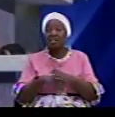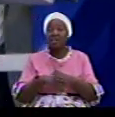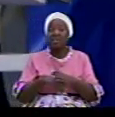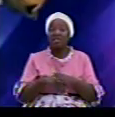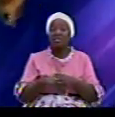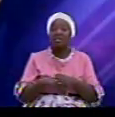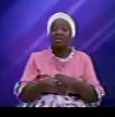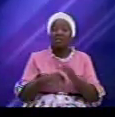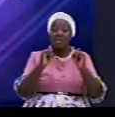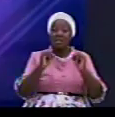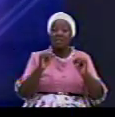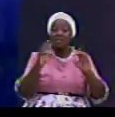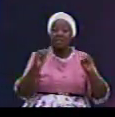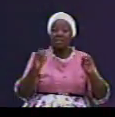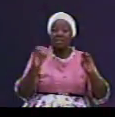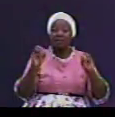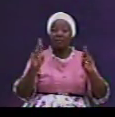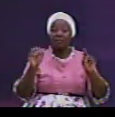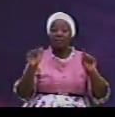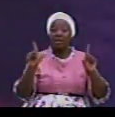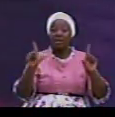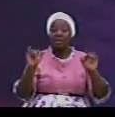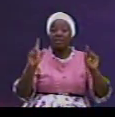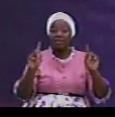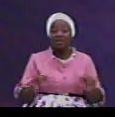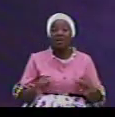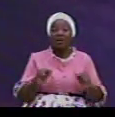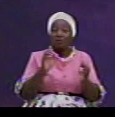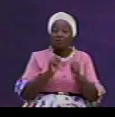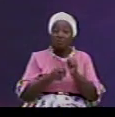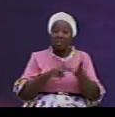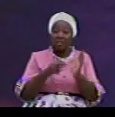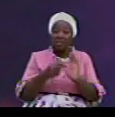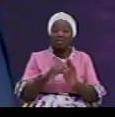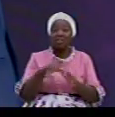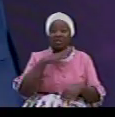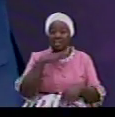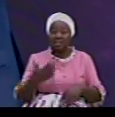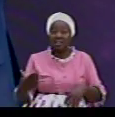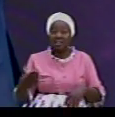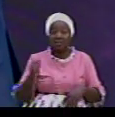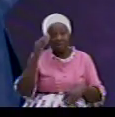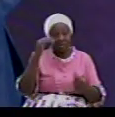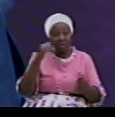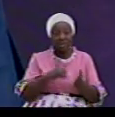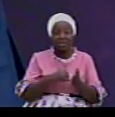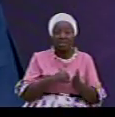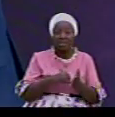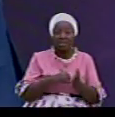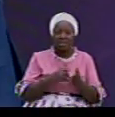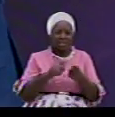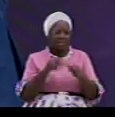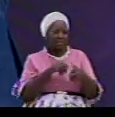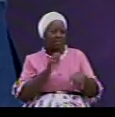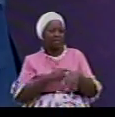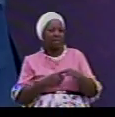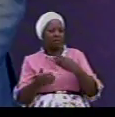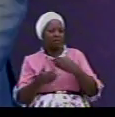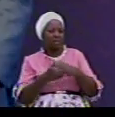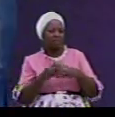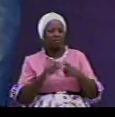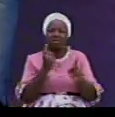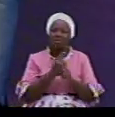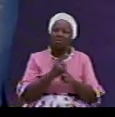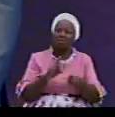come, you know, in the past, you say you make resolution, God, I will not, God, I